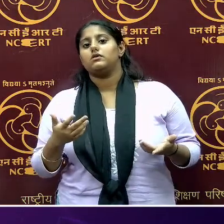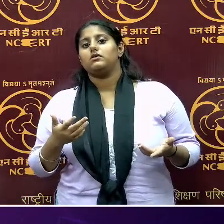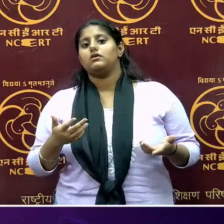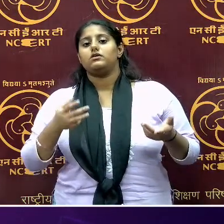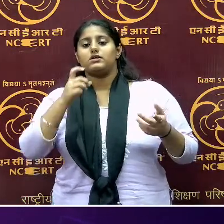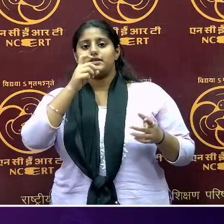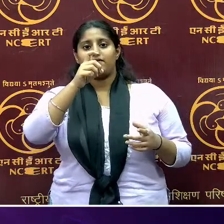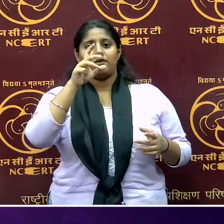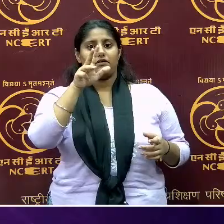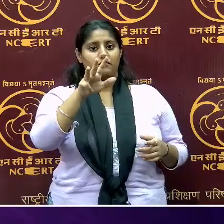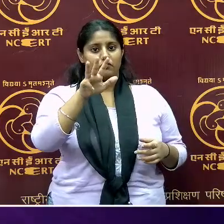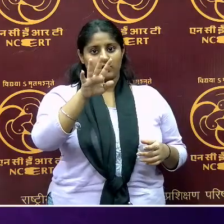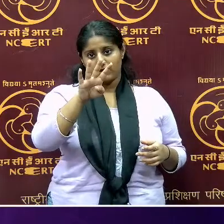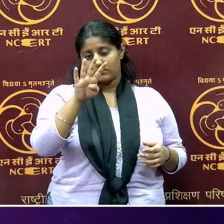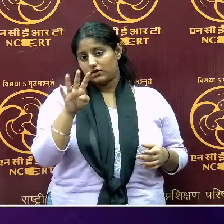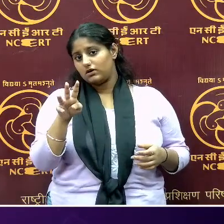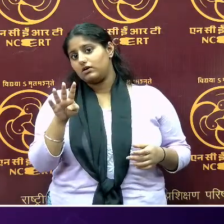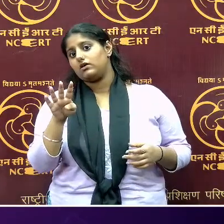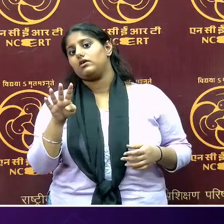93,743, then